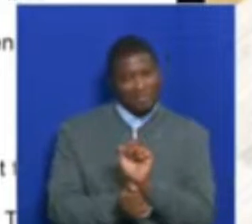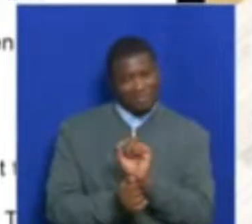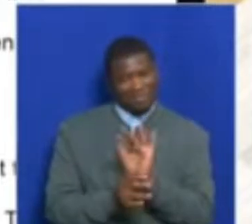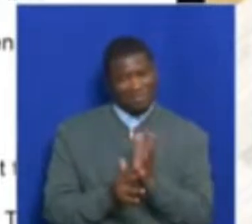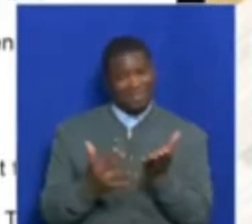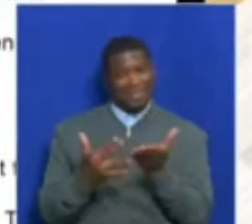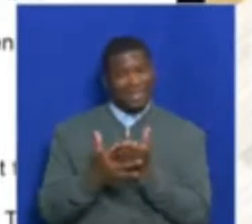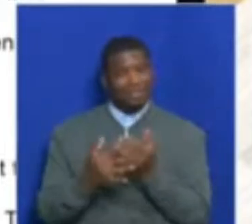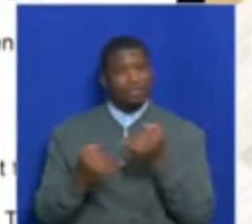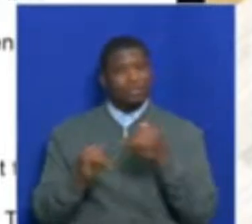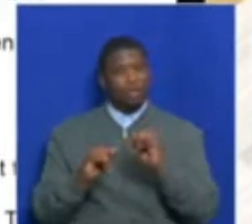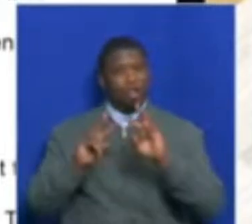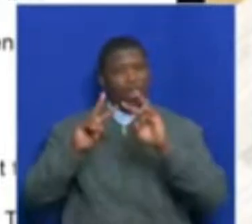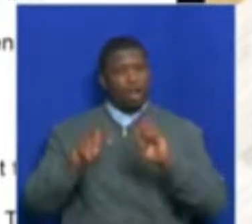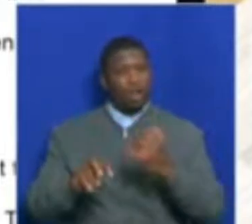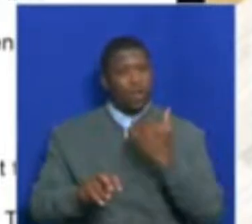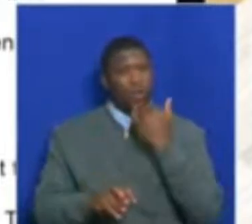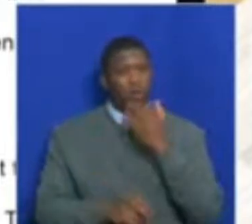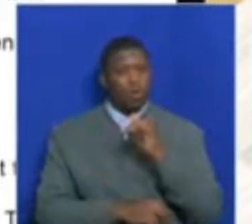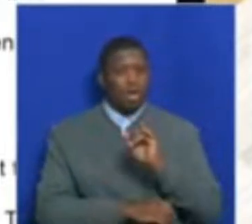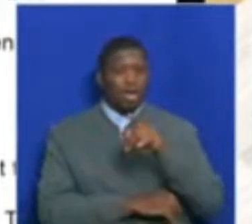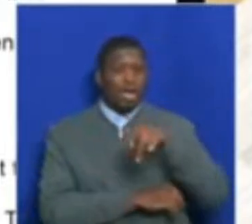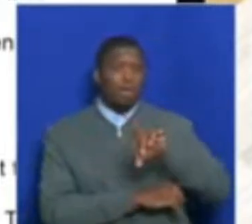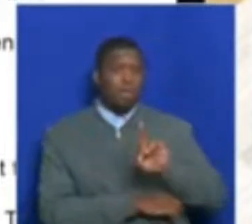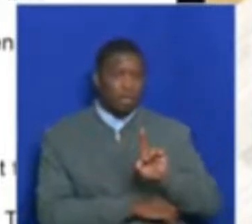IPID under Hillcrest Case